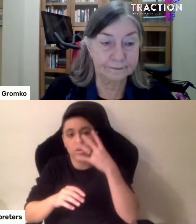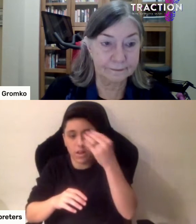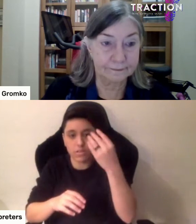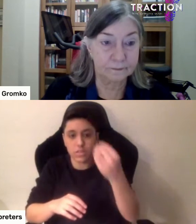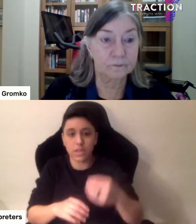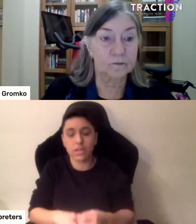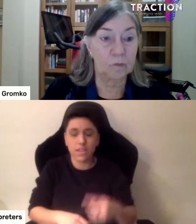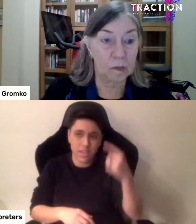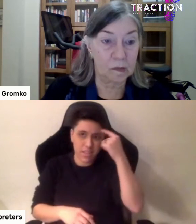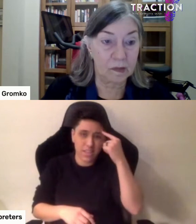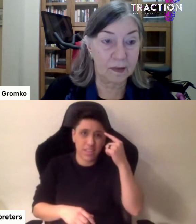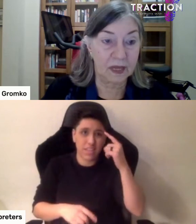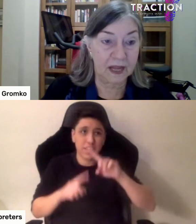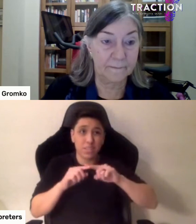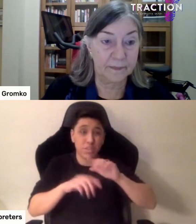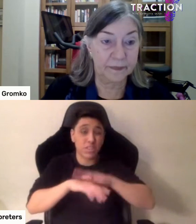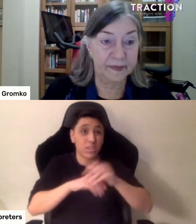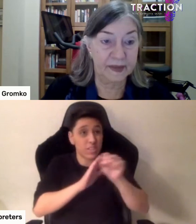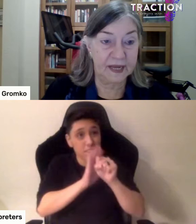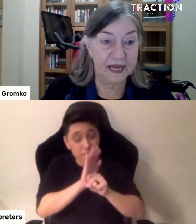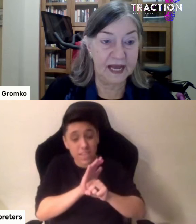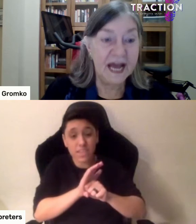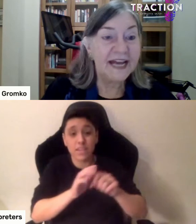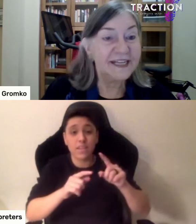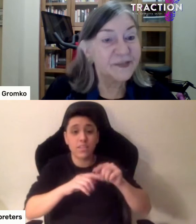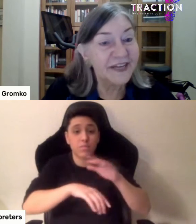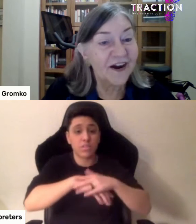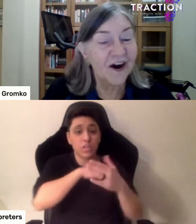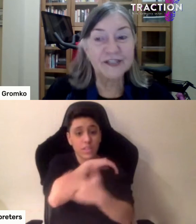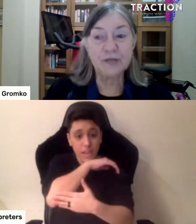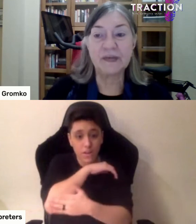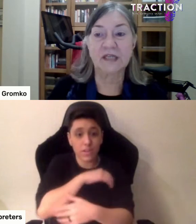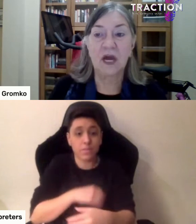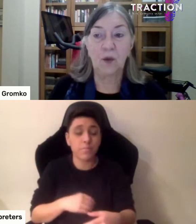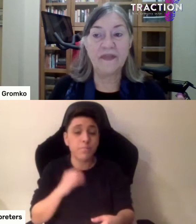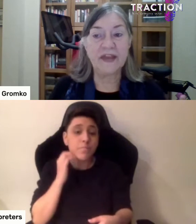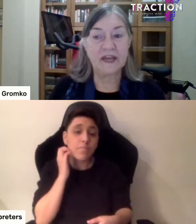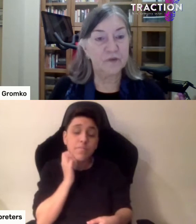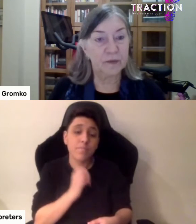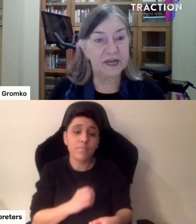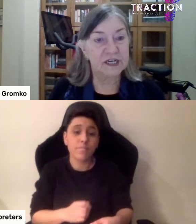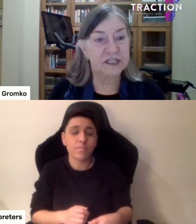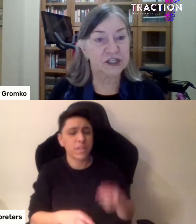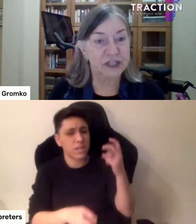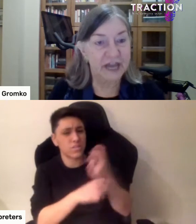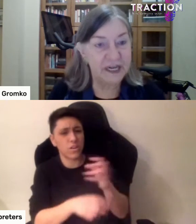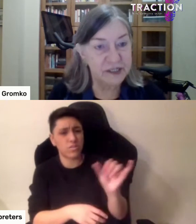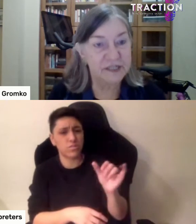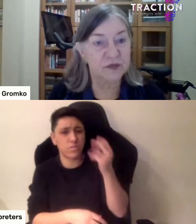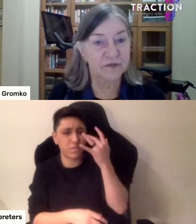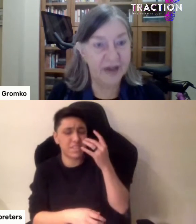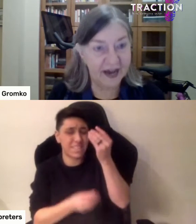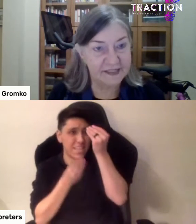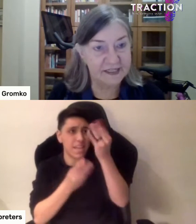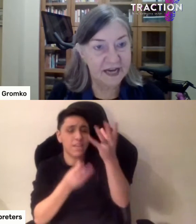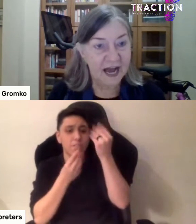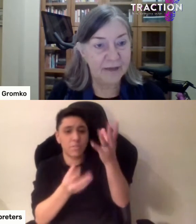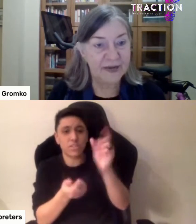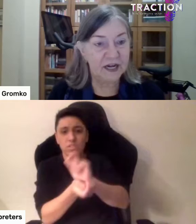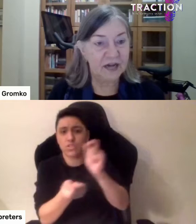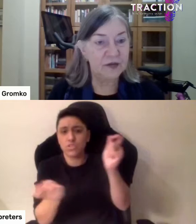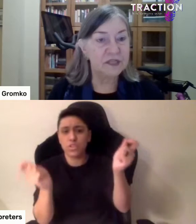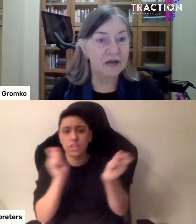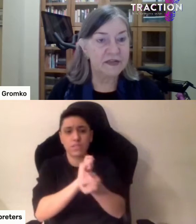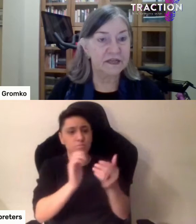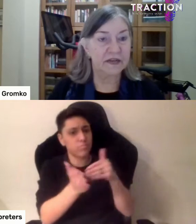by different counties and things like that. It's really hard too, because when the information is changing so fast,